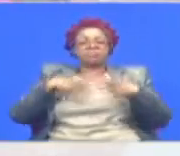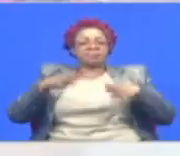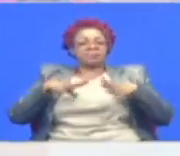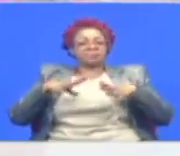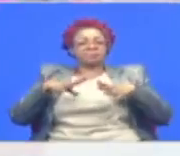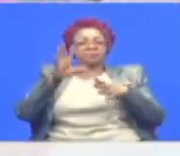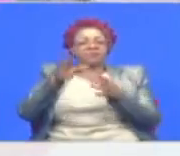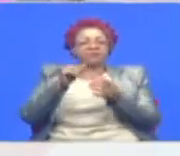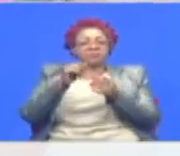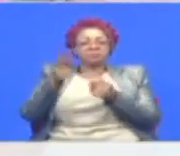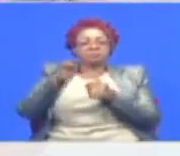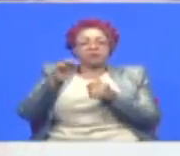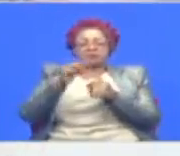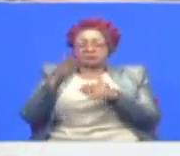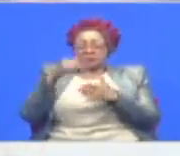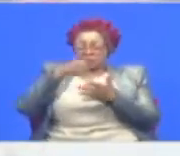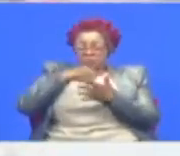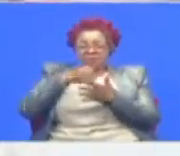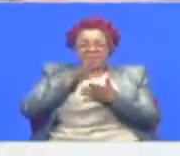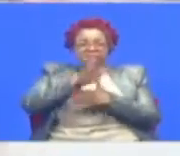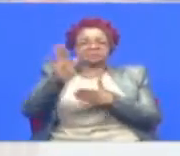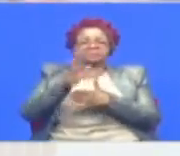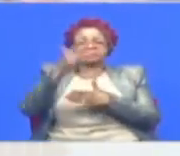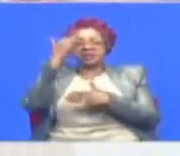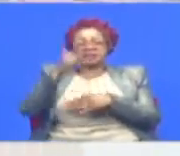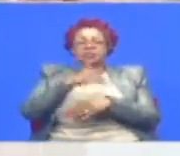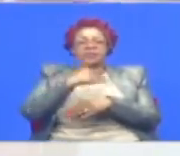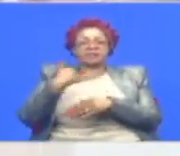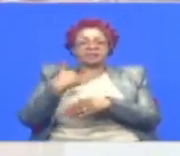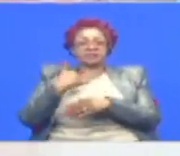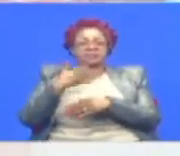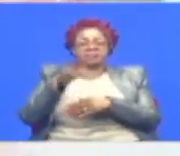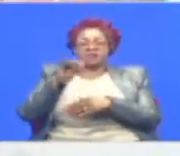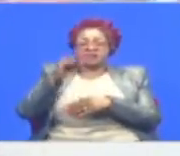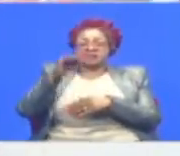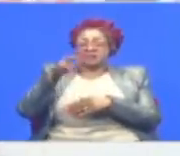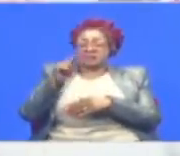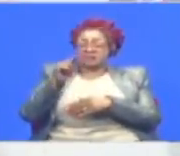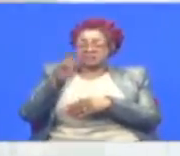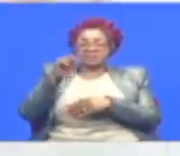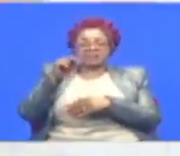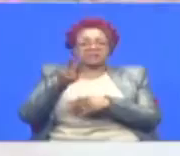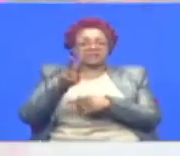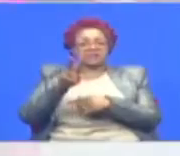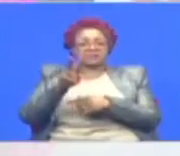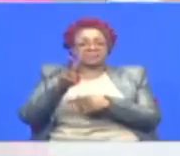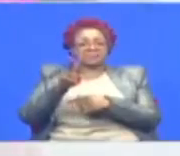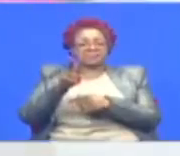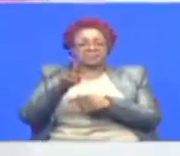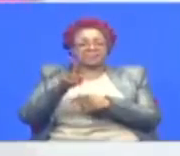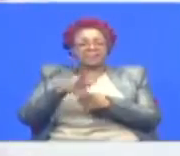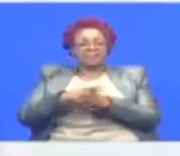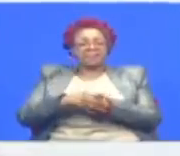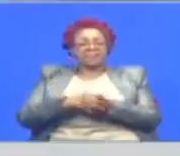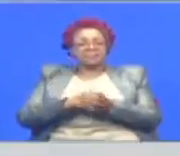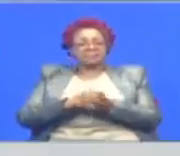4 million among them are Catholics. Vincent Odur, NTV.